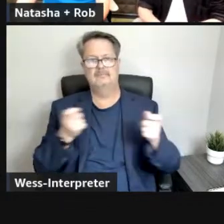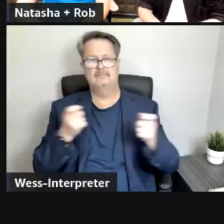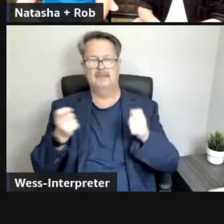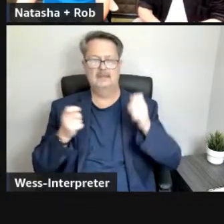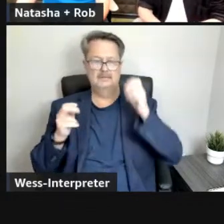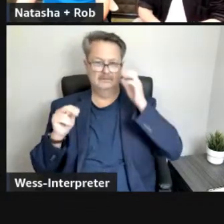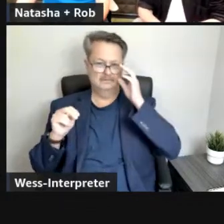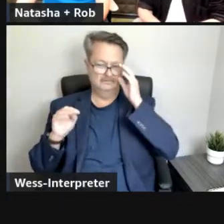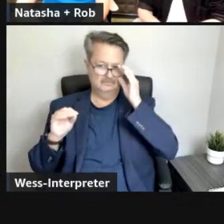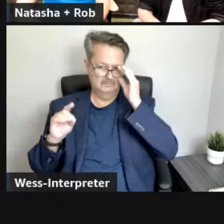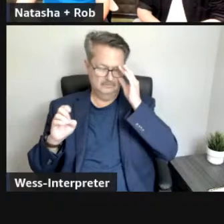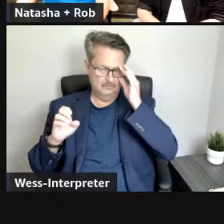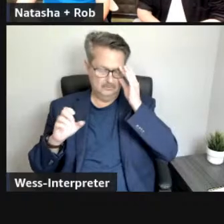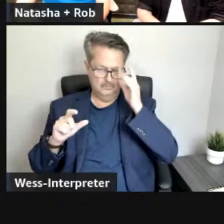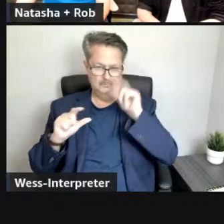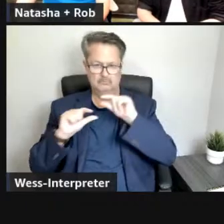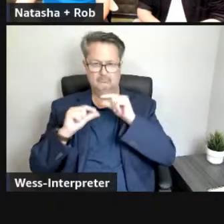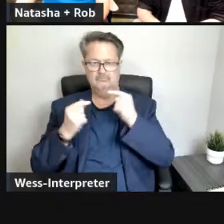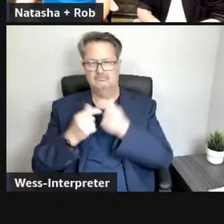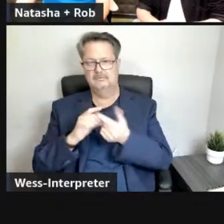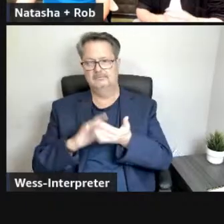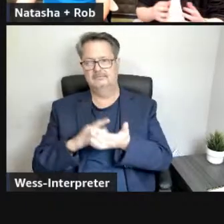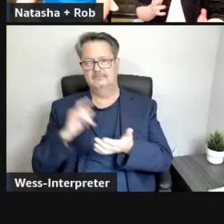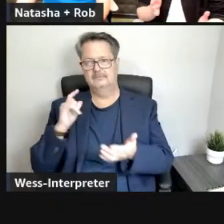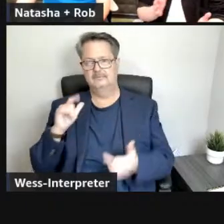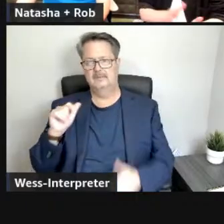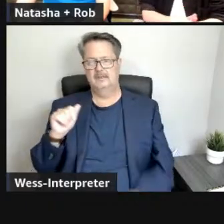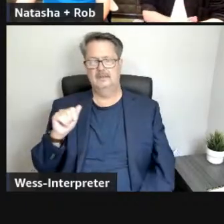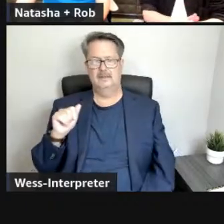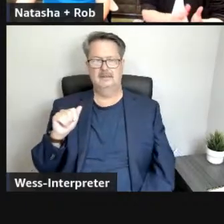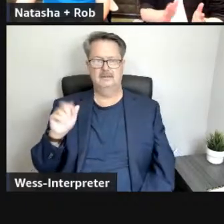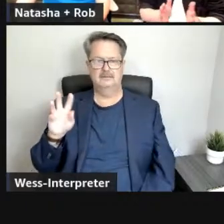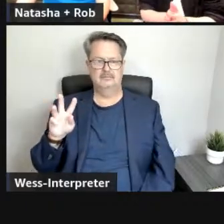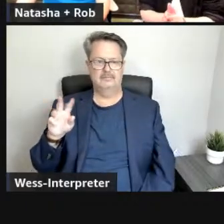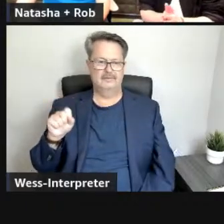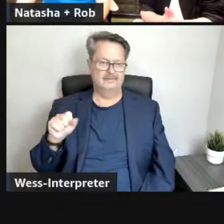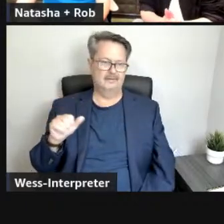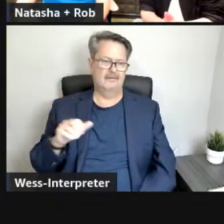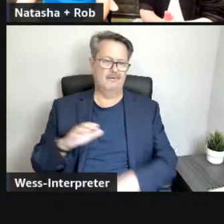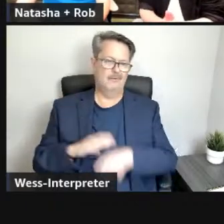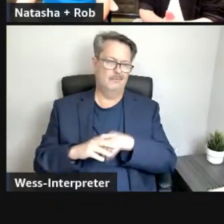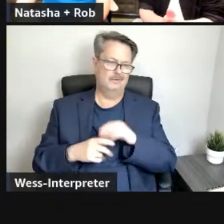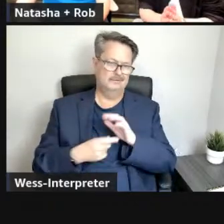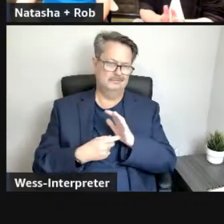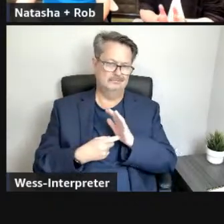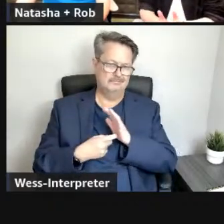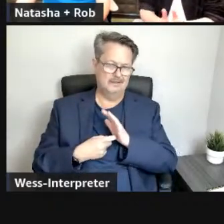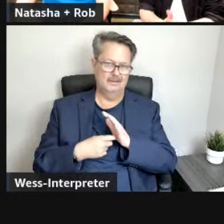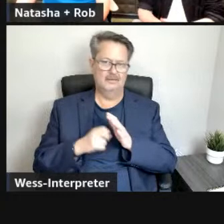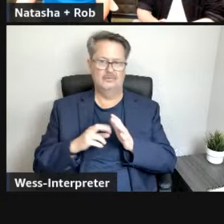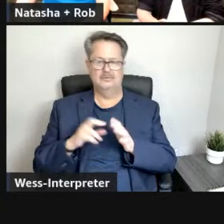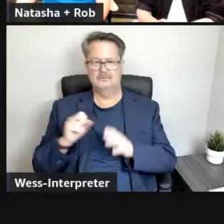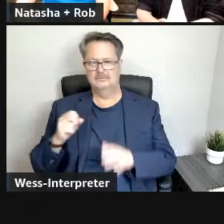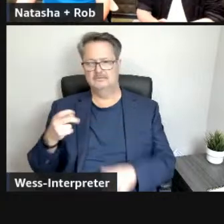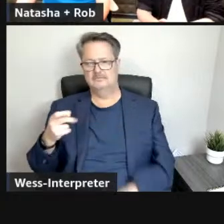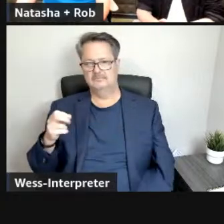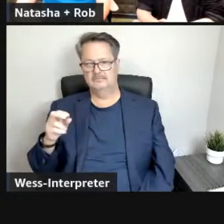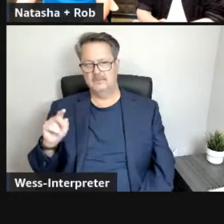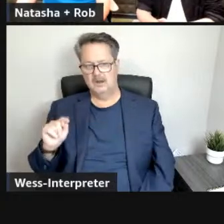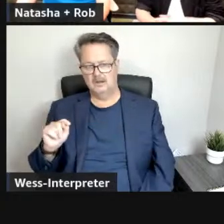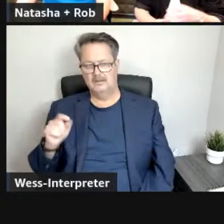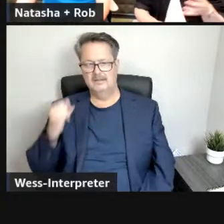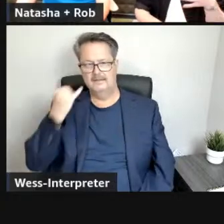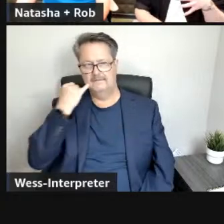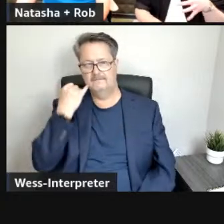things like different purchase options with AWS, so something like on demand or spot. And if you're using spot with managed node